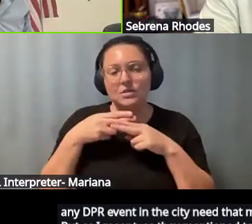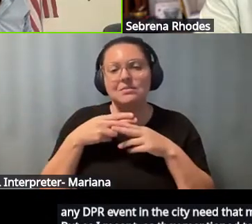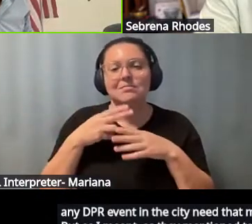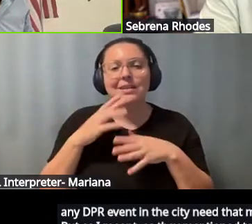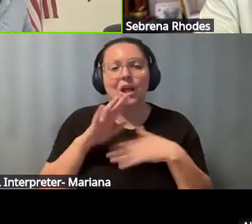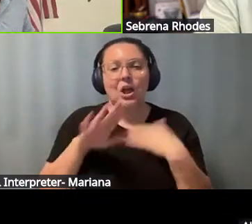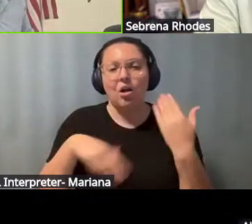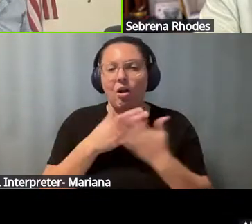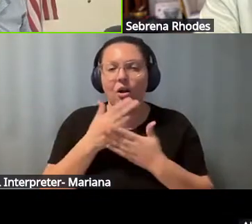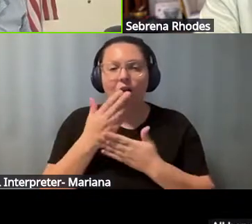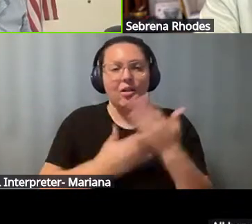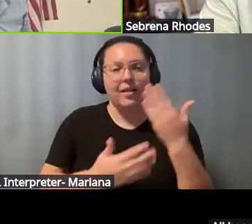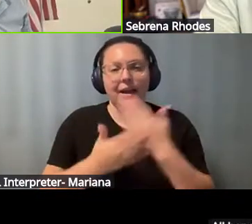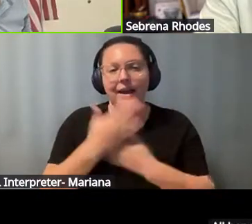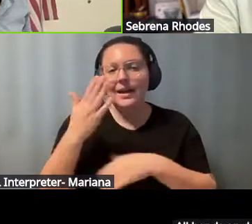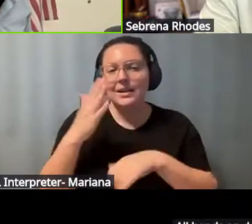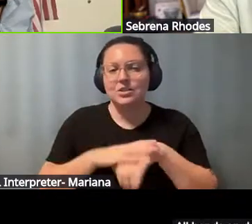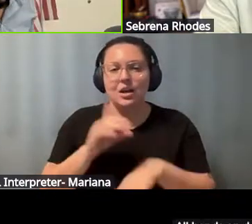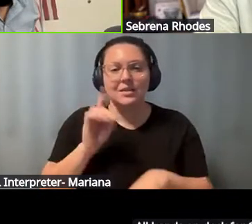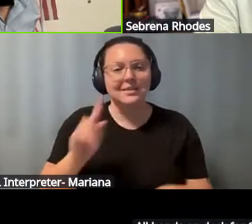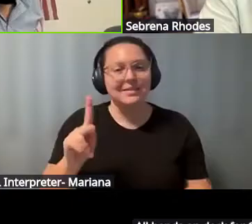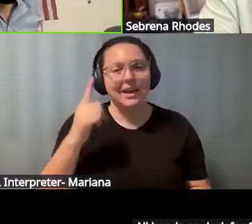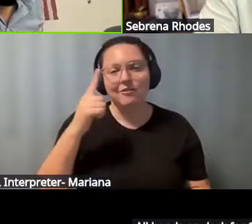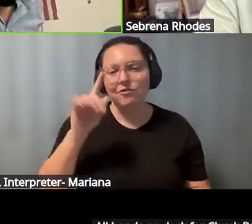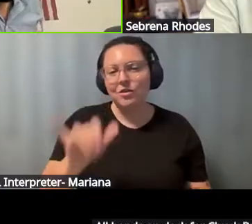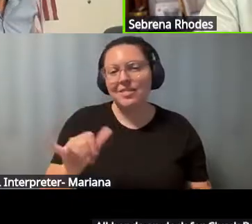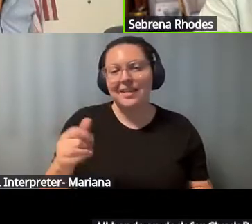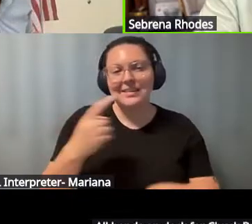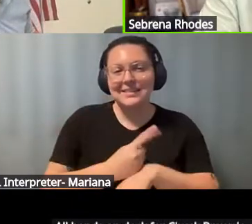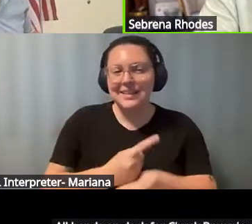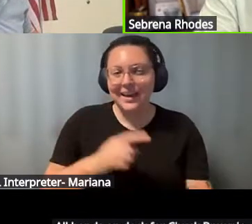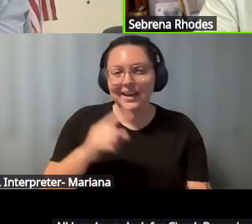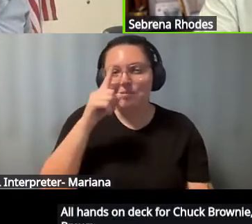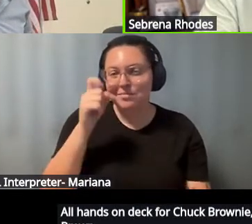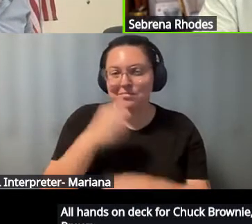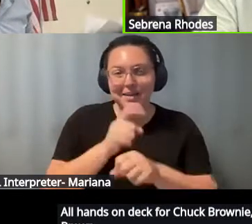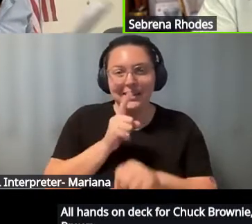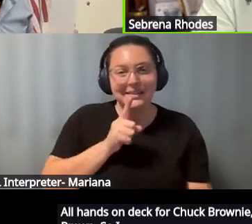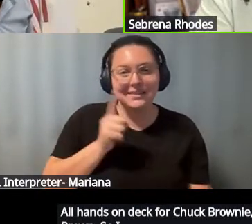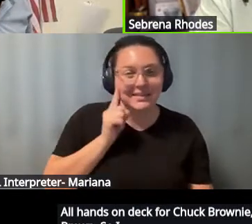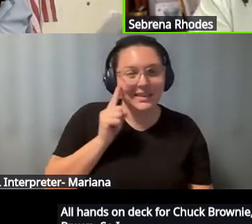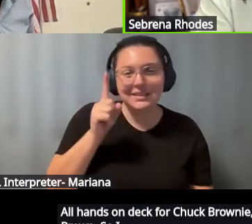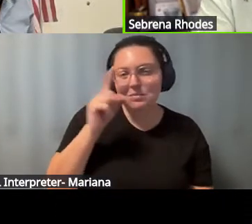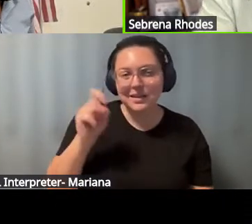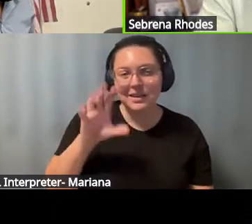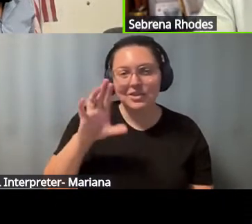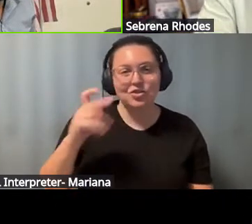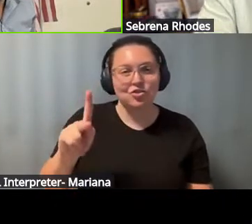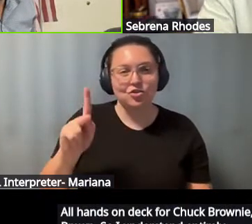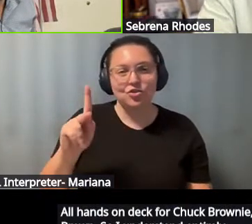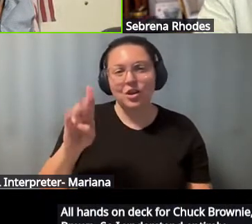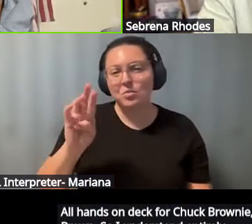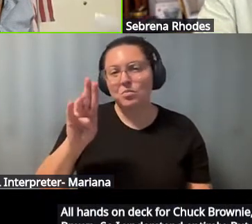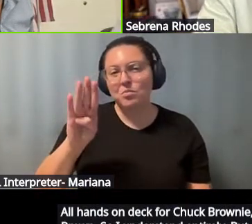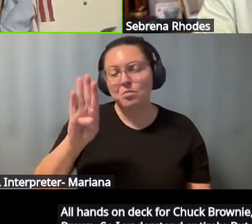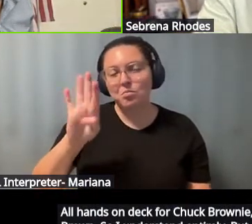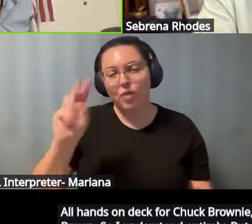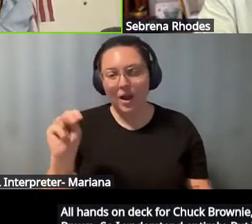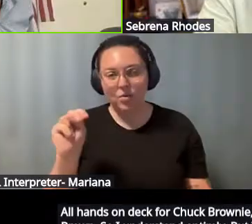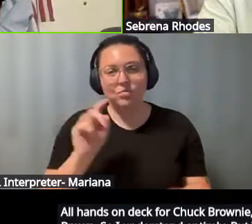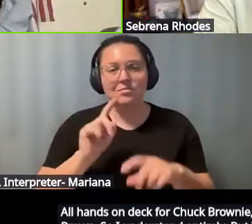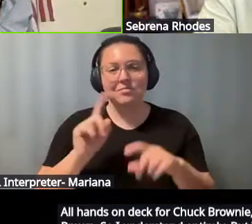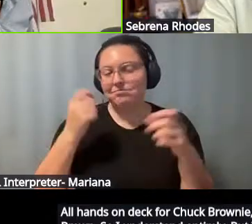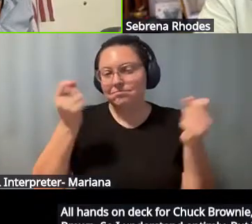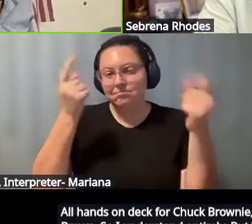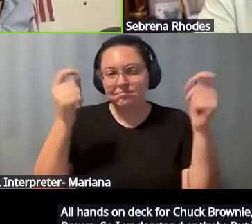on deck for Chuck Brown Day, and it makes sense because that's Chuck Brown. So I understand entirely, but it does pain